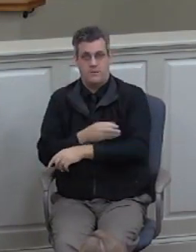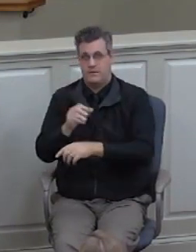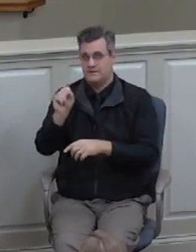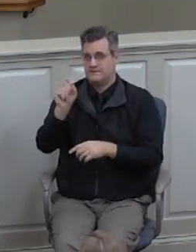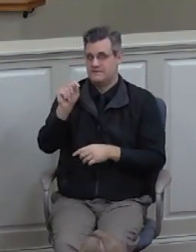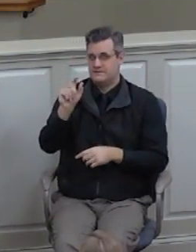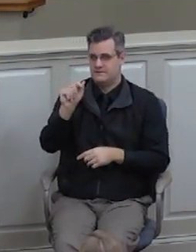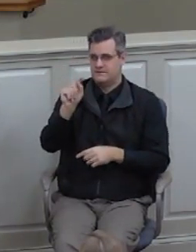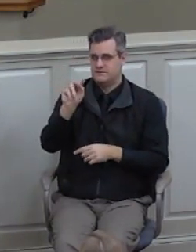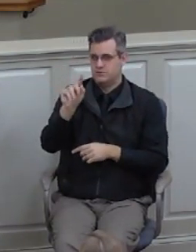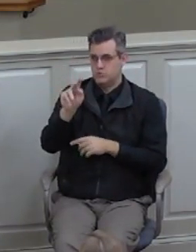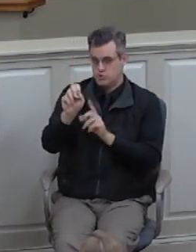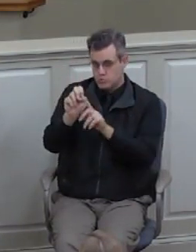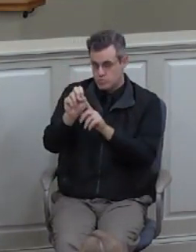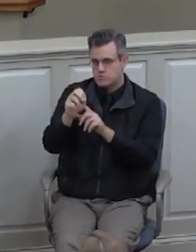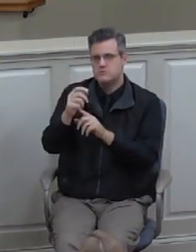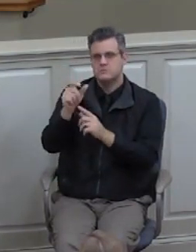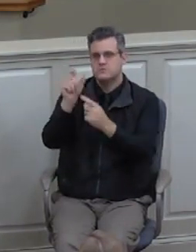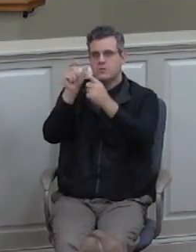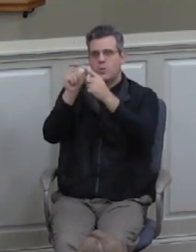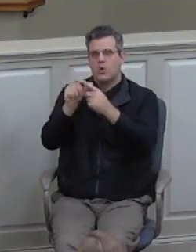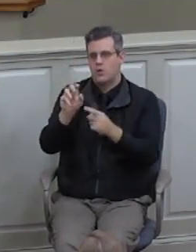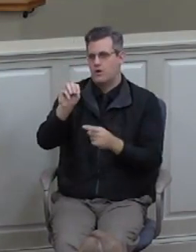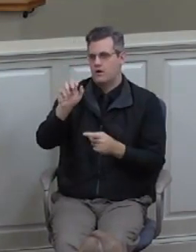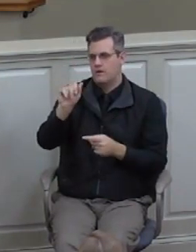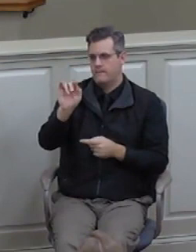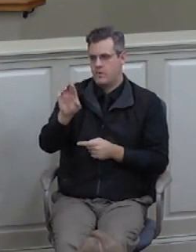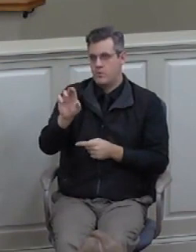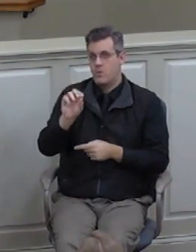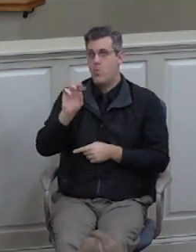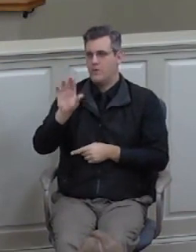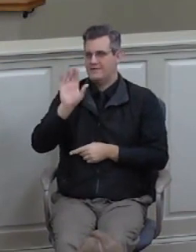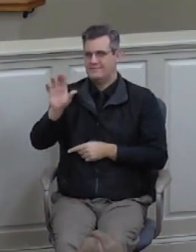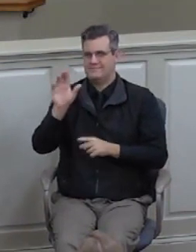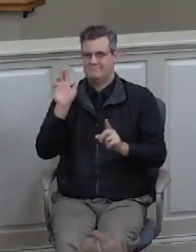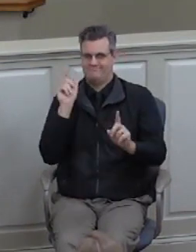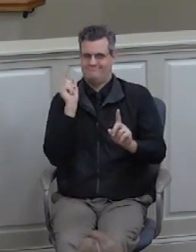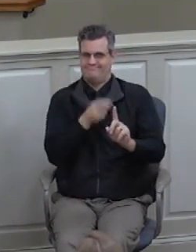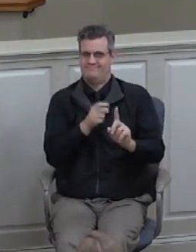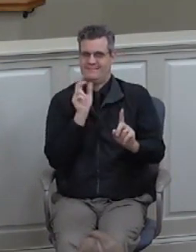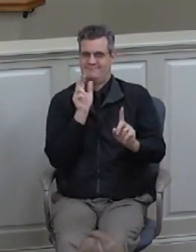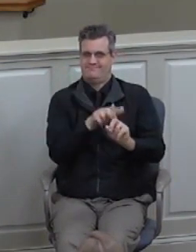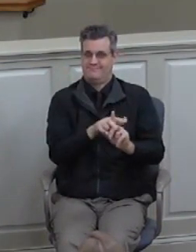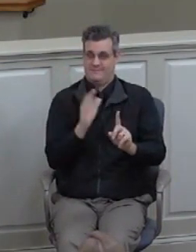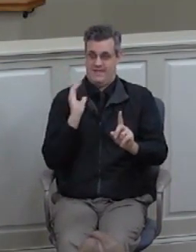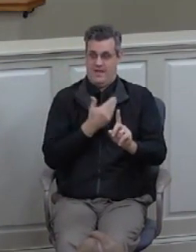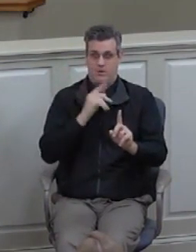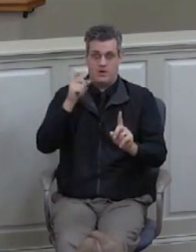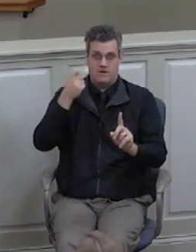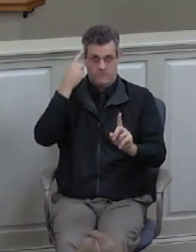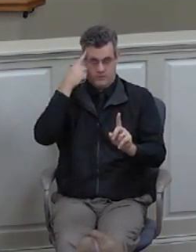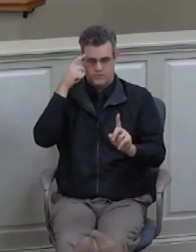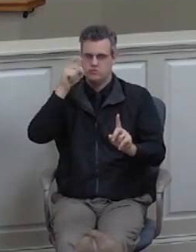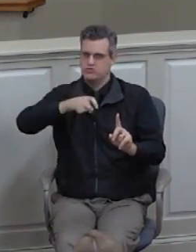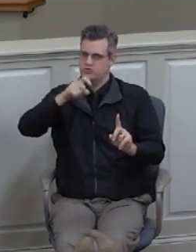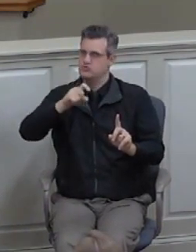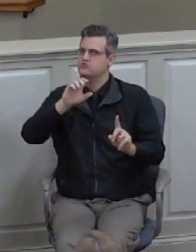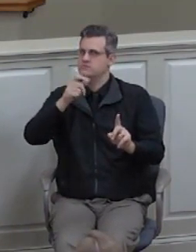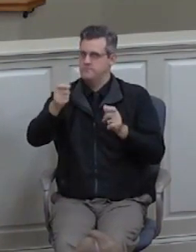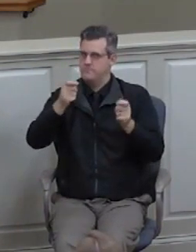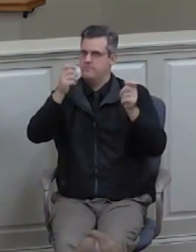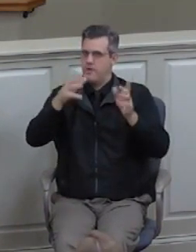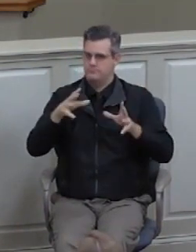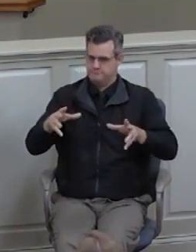says mayor for all forms of government or the mayor's designee. So in our form of government, it should be the city manager who takes